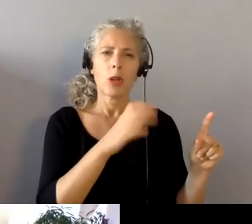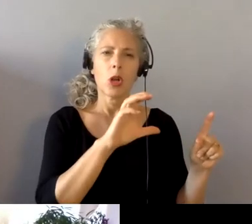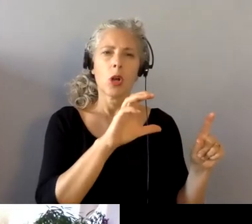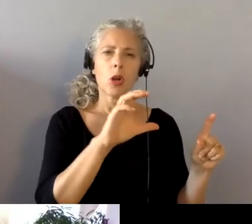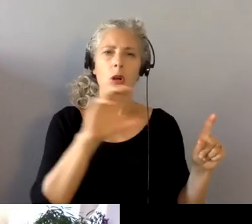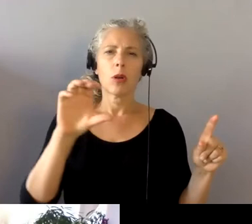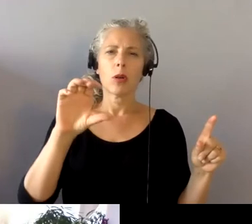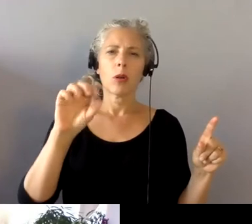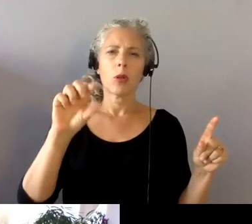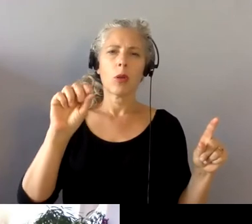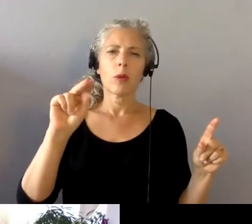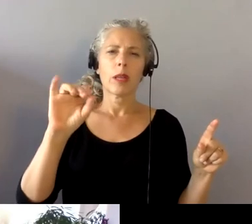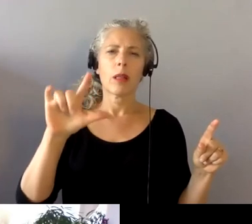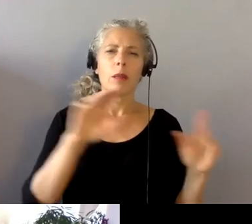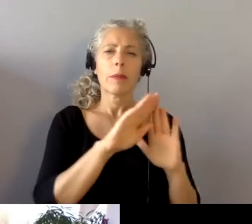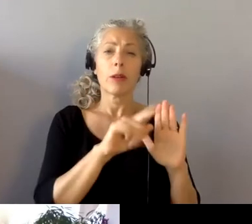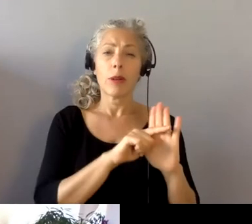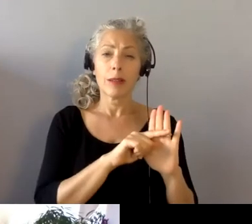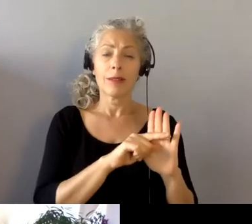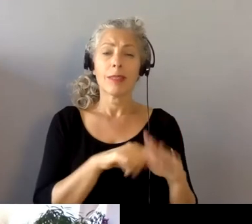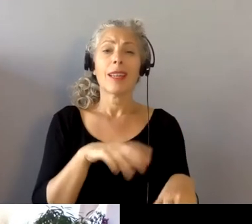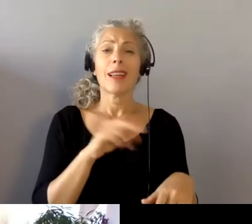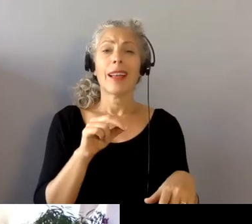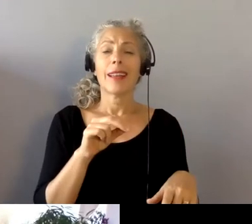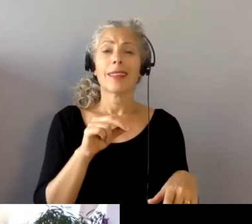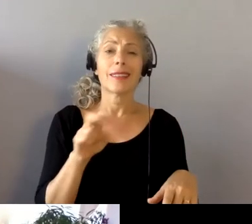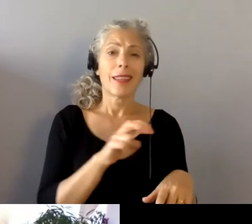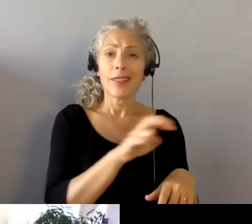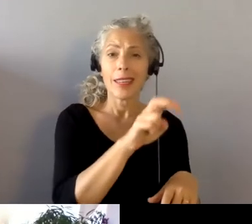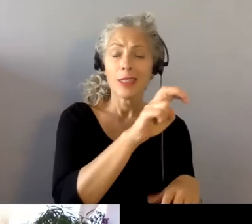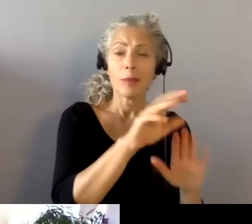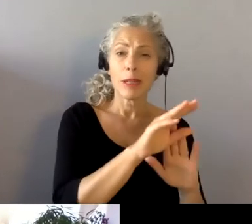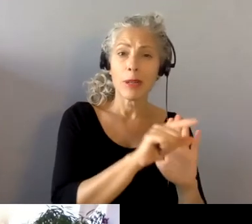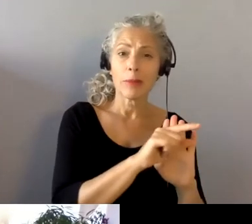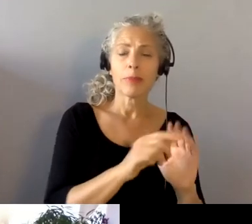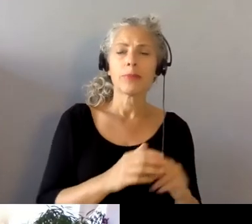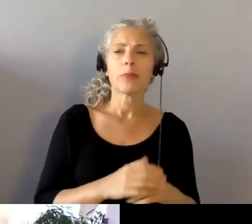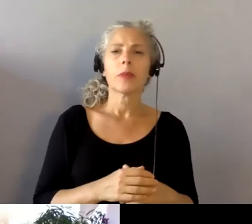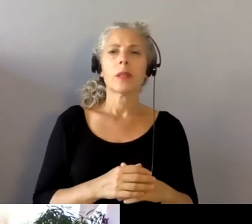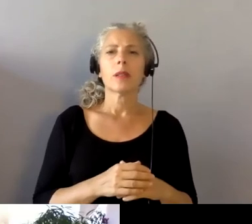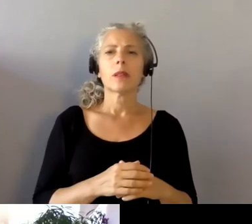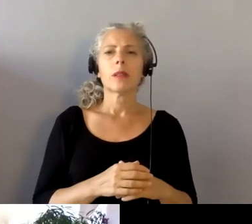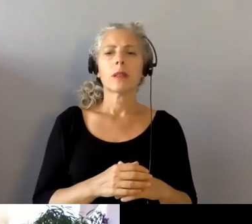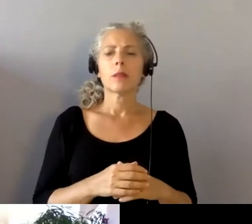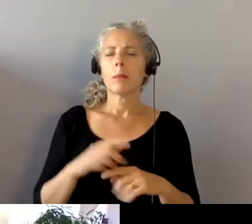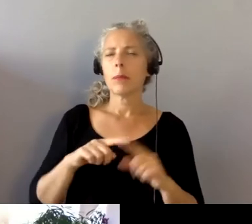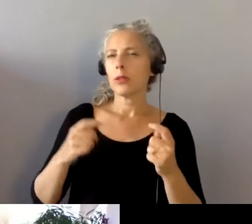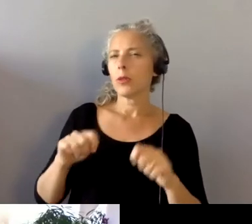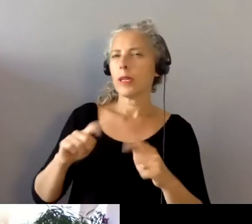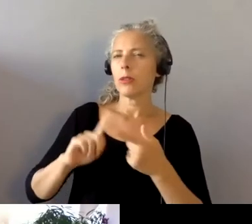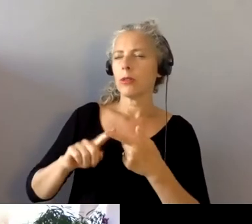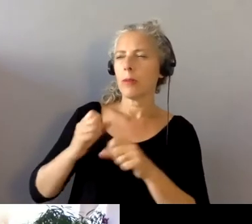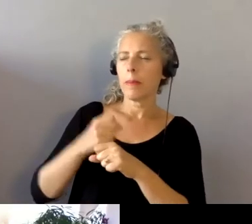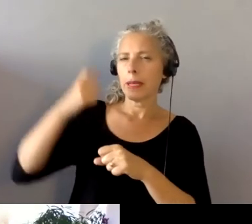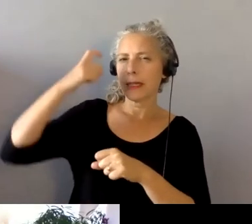background and navigation background, the sense of trying to, the idea of trying to make sense of space through